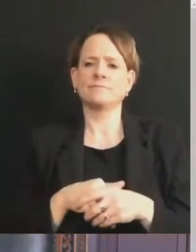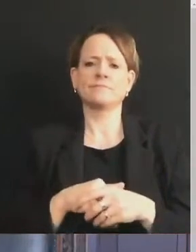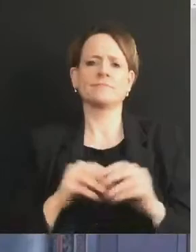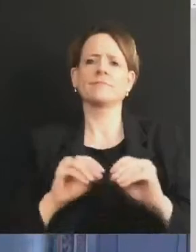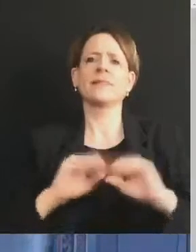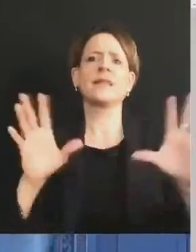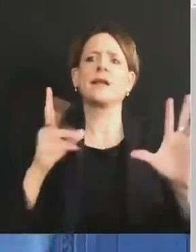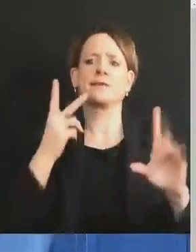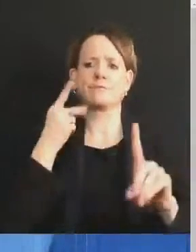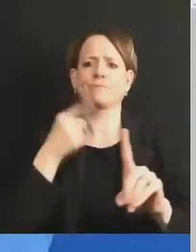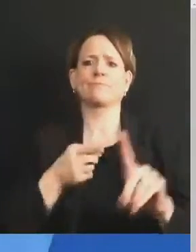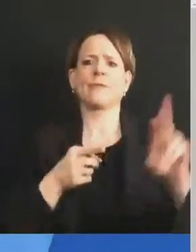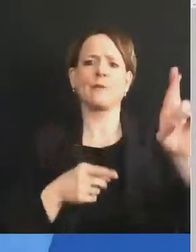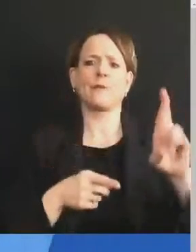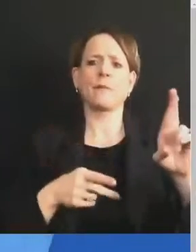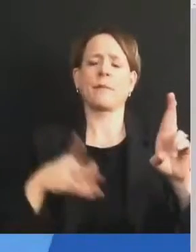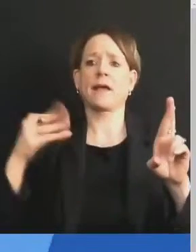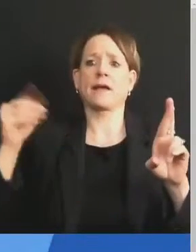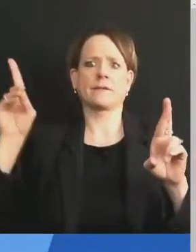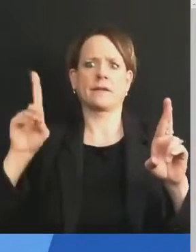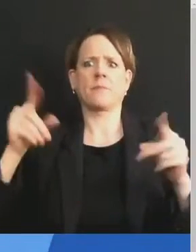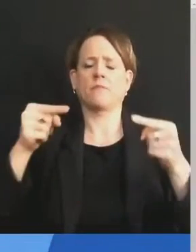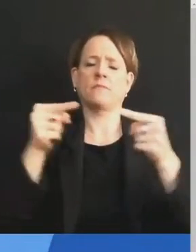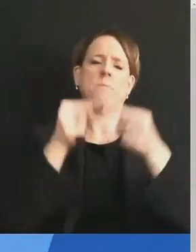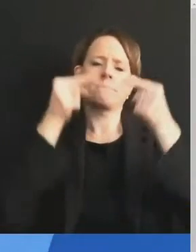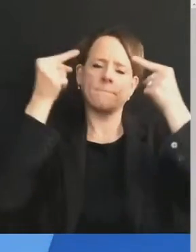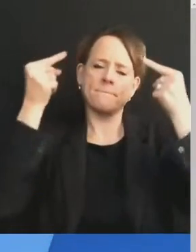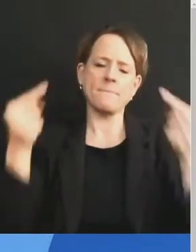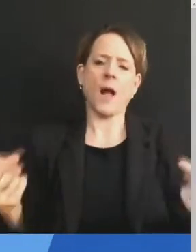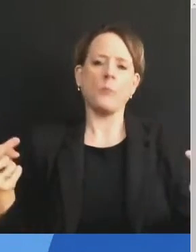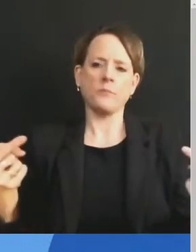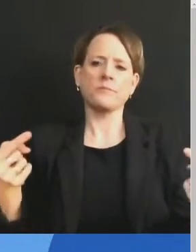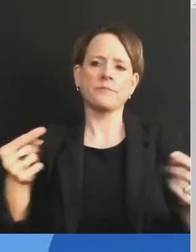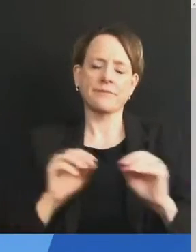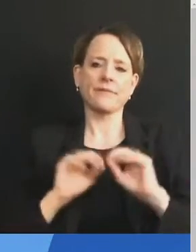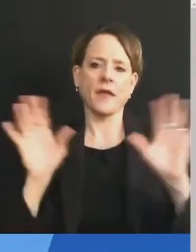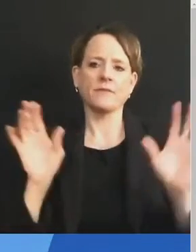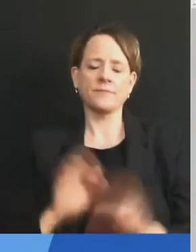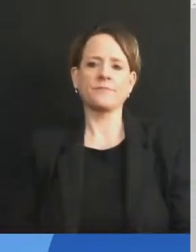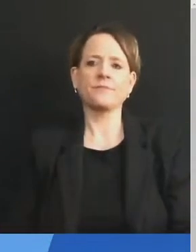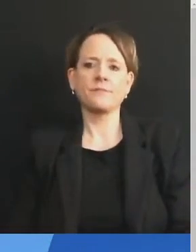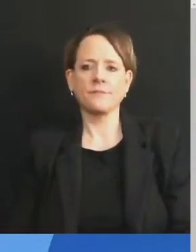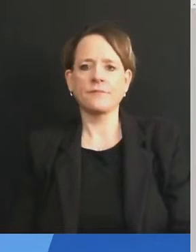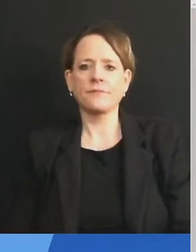Thank you. Now to Azal Razai from Spectrum News 1. Azal?